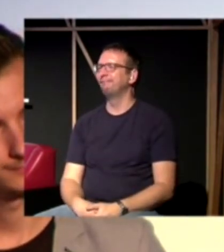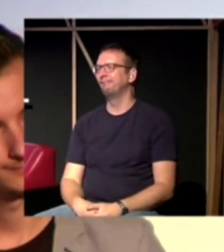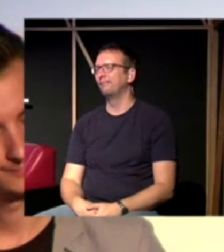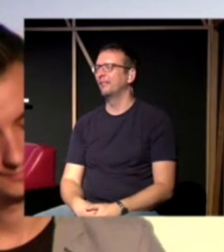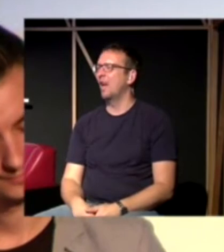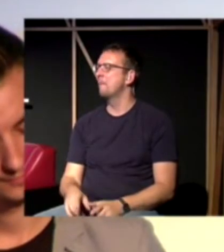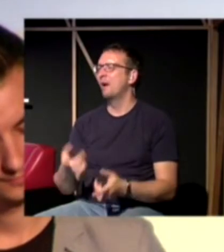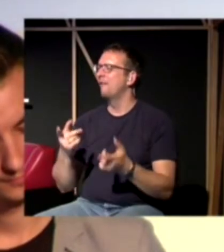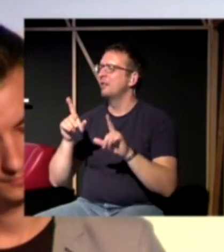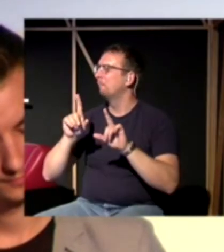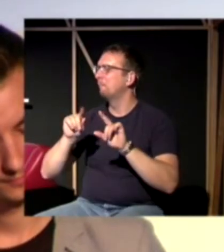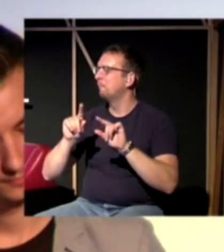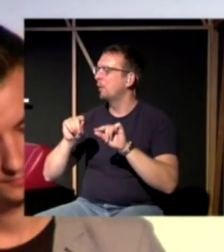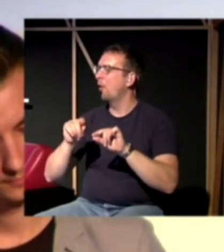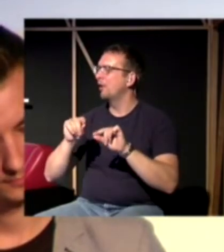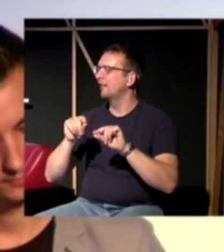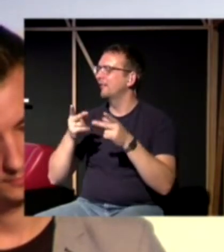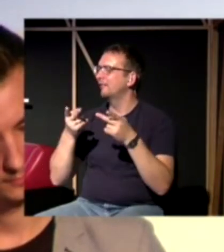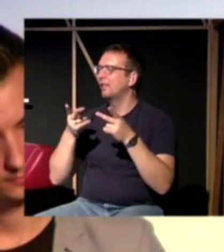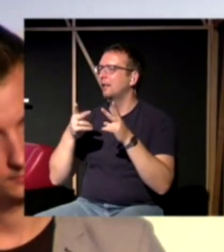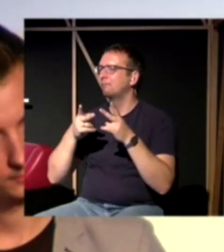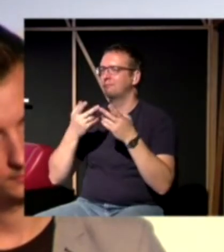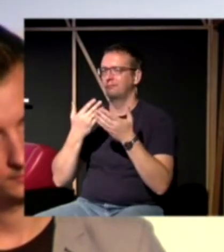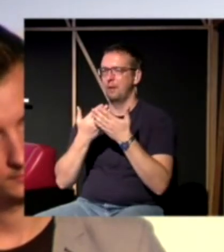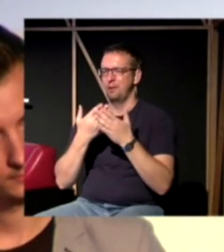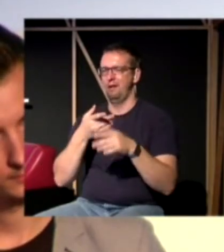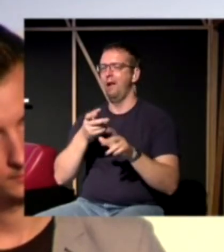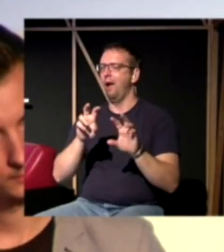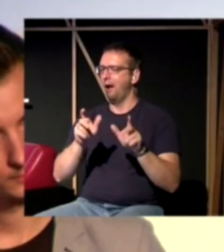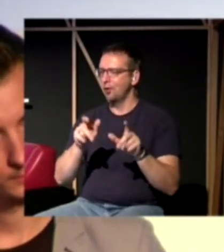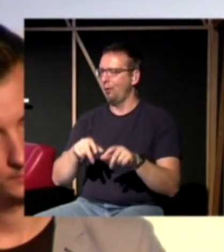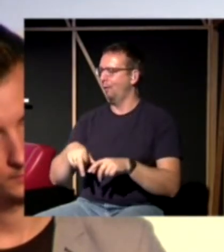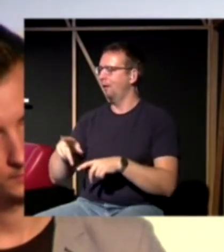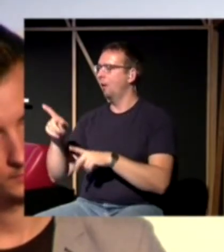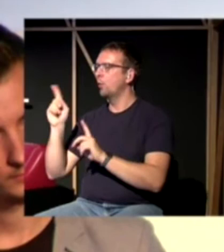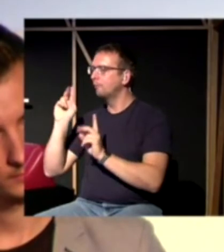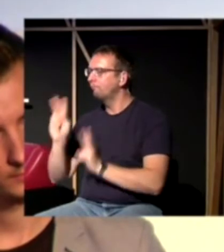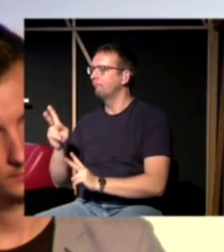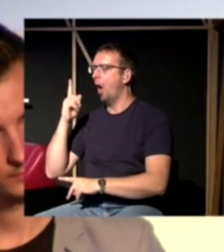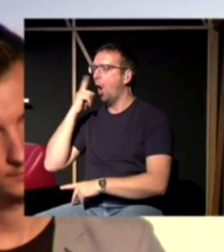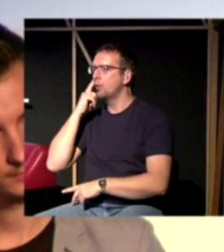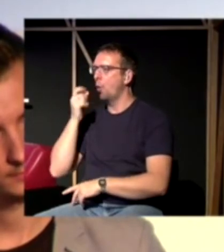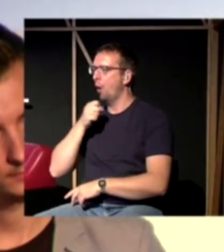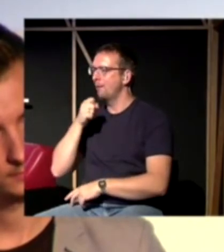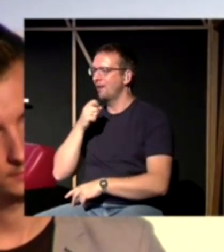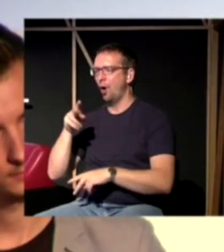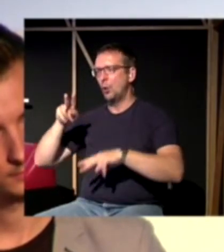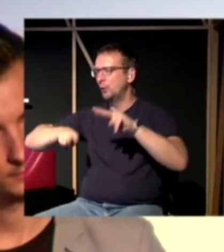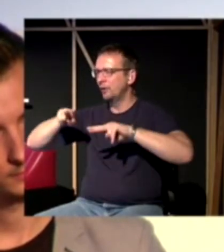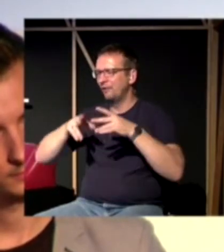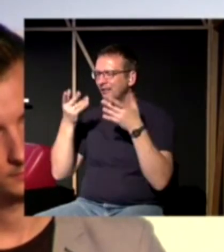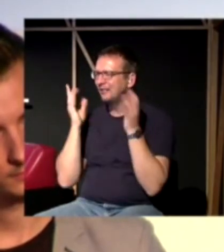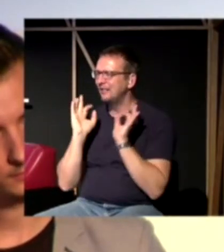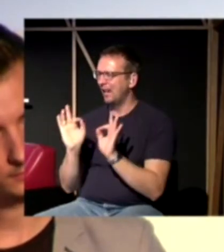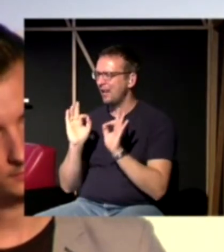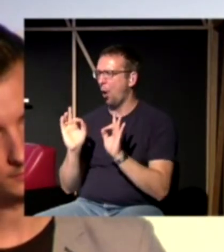mean? Because it's broadcast from a hospital, it already has audio description? No, it doesn't. So the idea of what we're trying to put